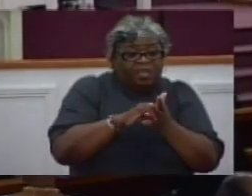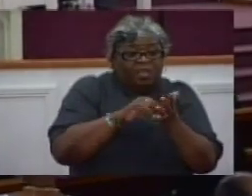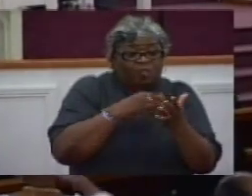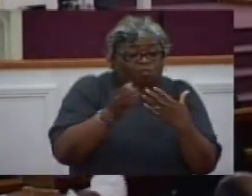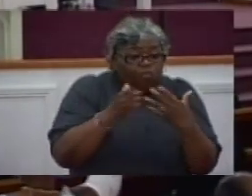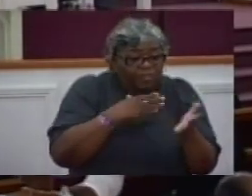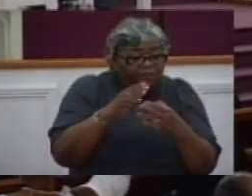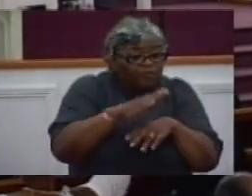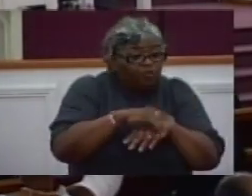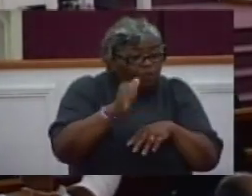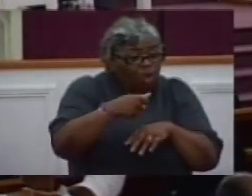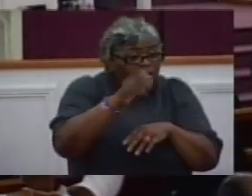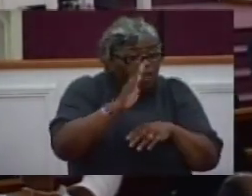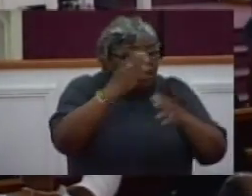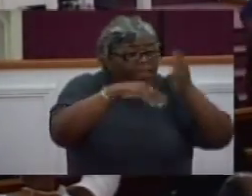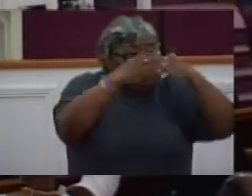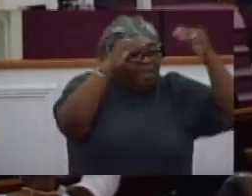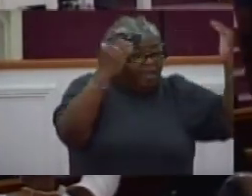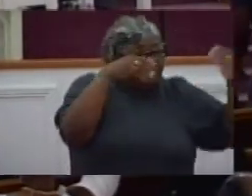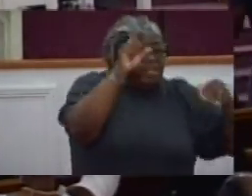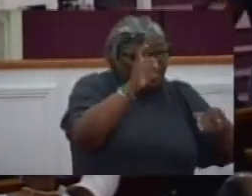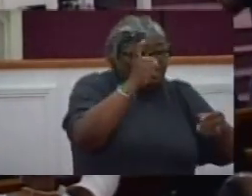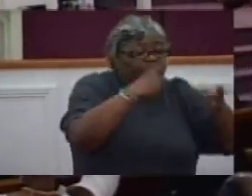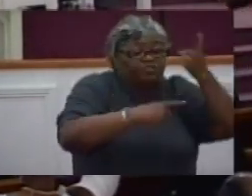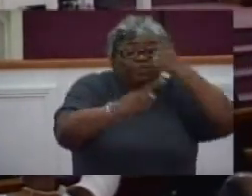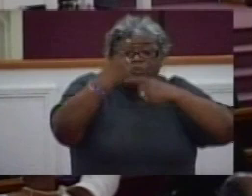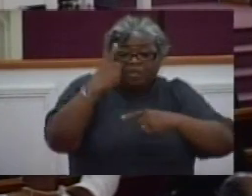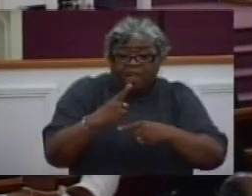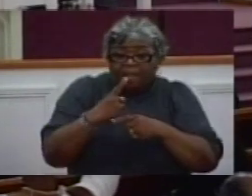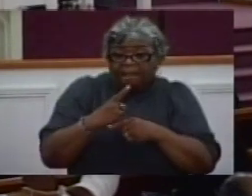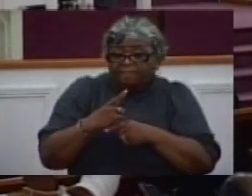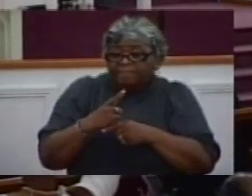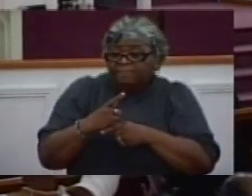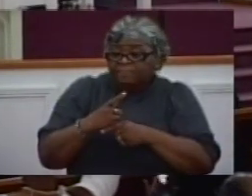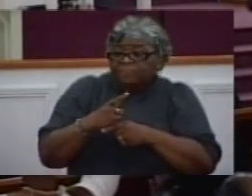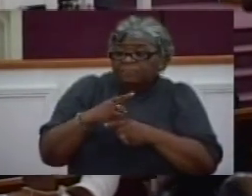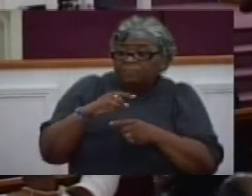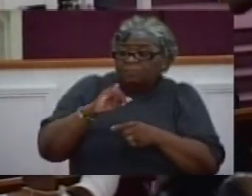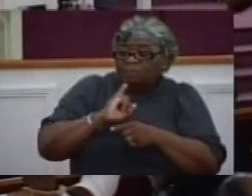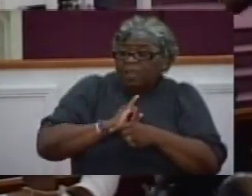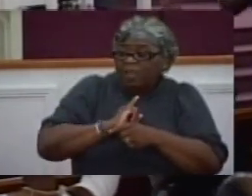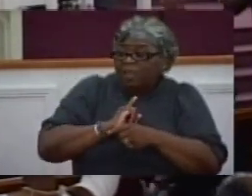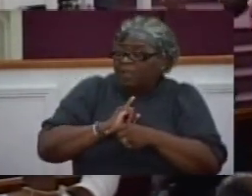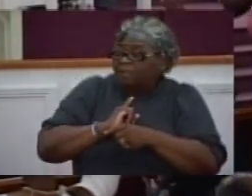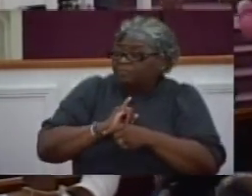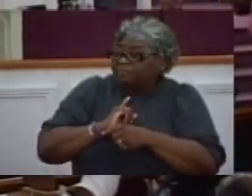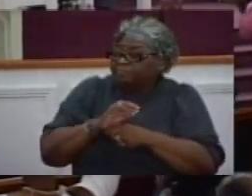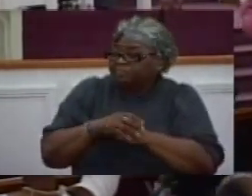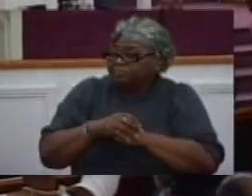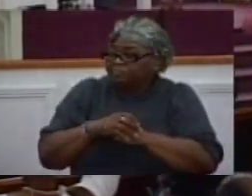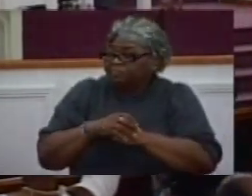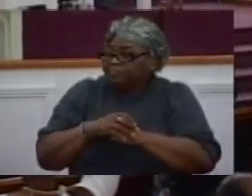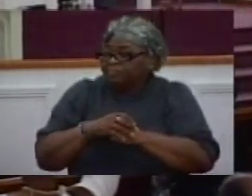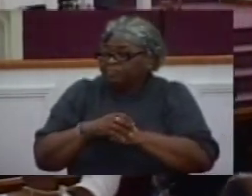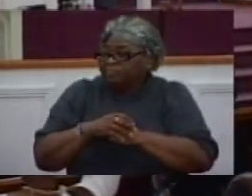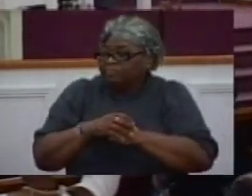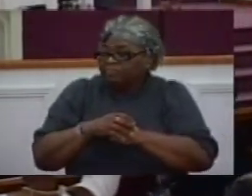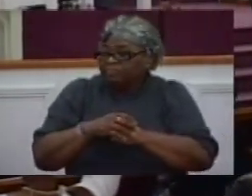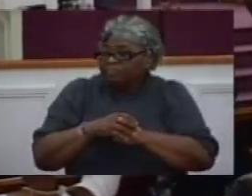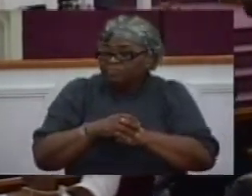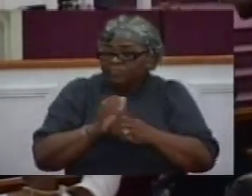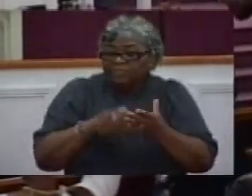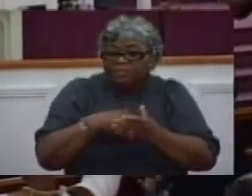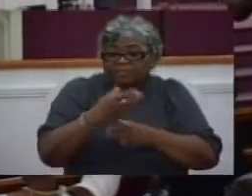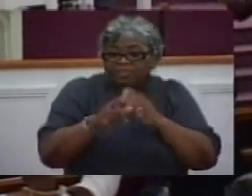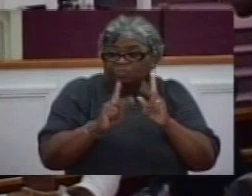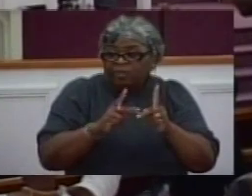call on God, heaven has to come and back you up. Oh, I wonder, am I in the right place on the day? You better tell your